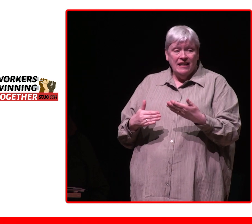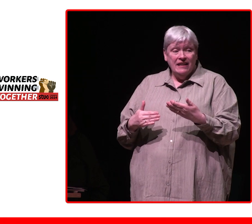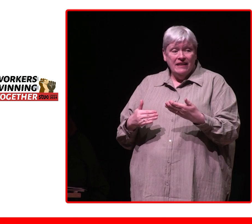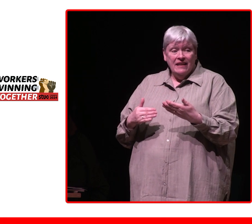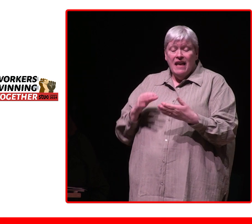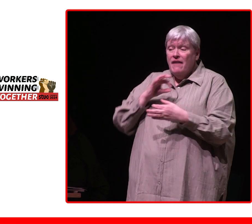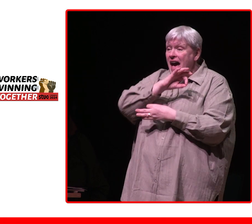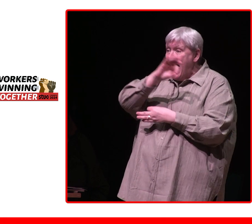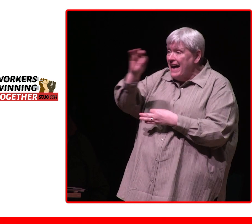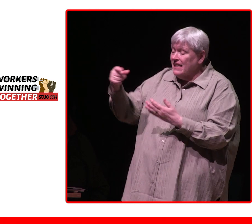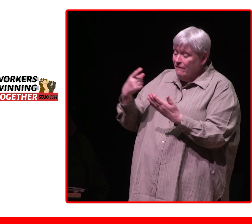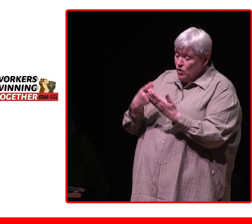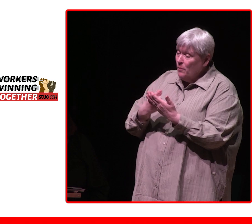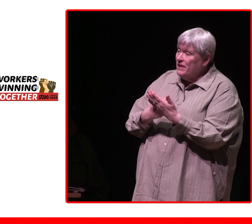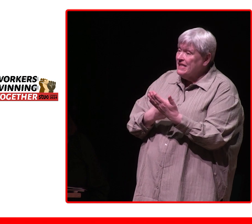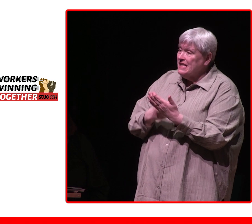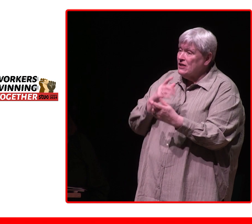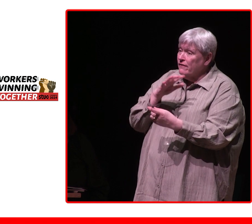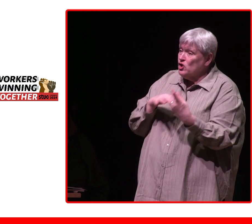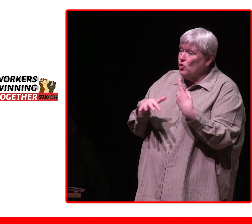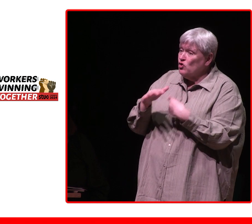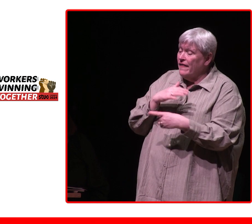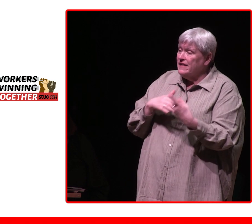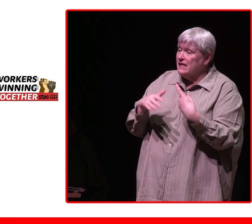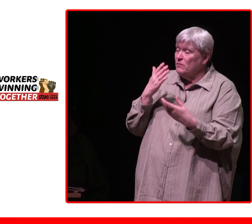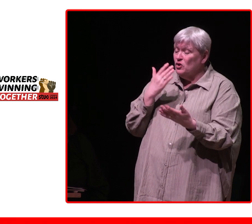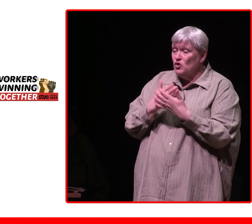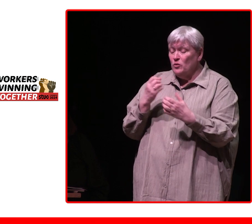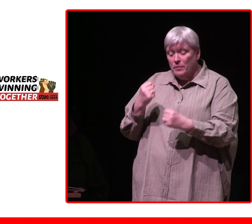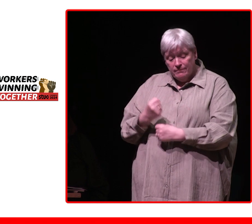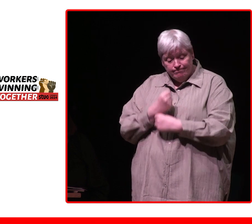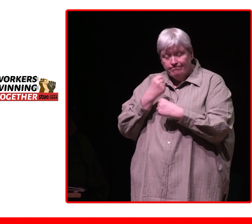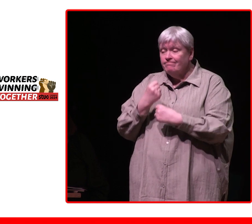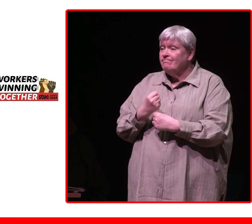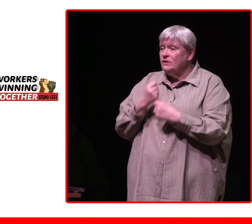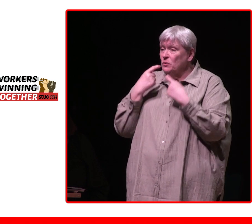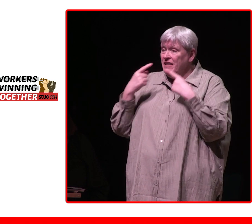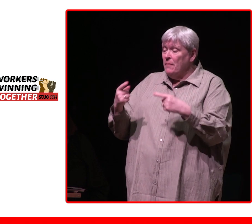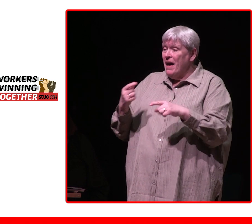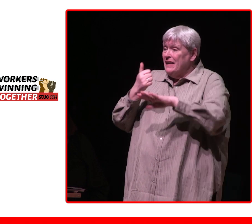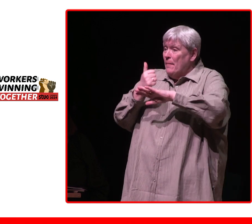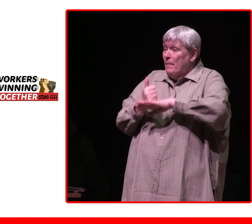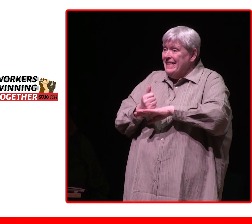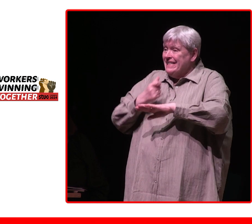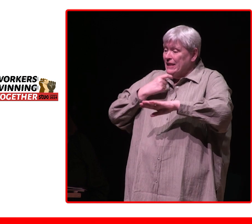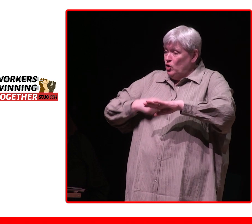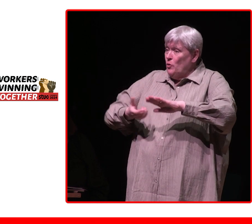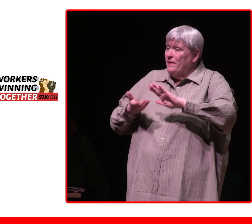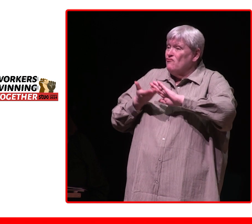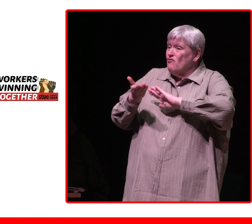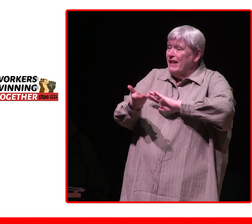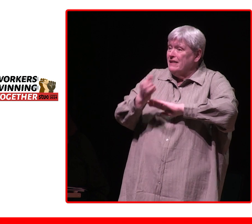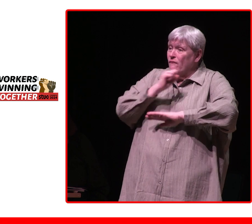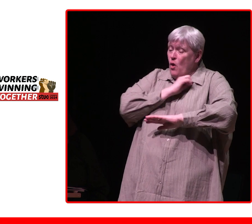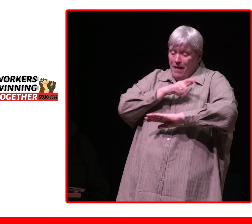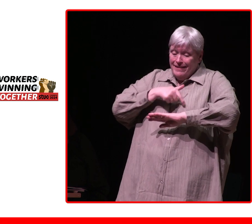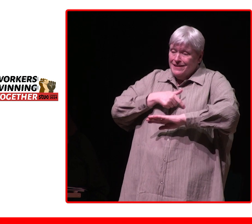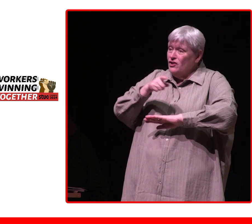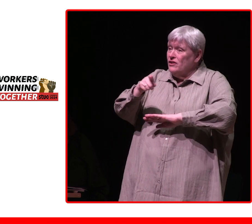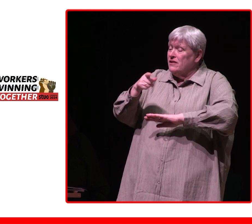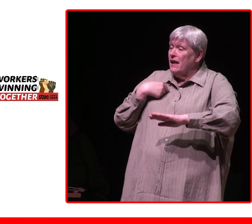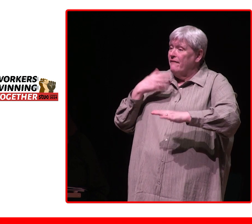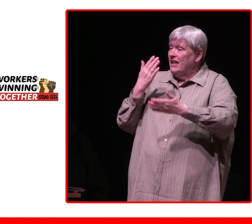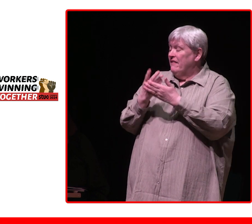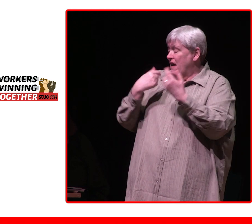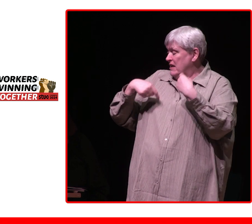calling for the principles of socialism to be embraced as we demand the most basic of human rights for the Palestinians, if that defines